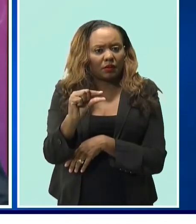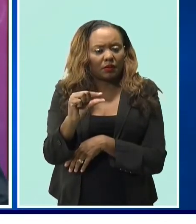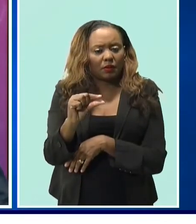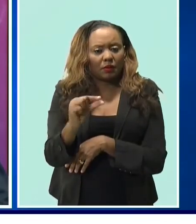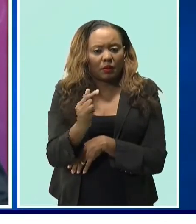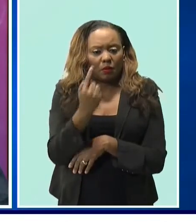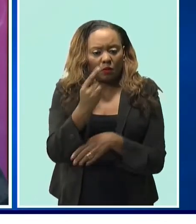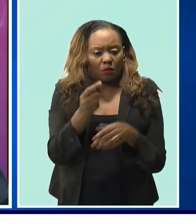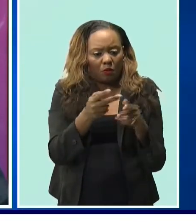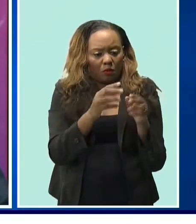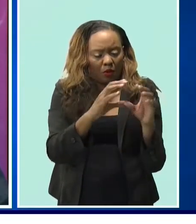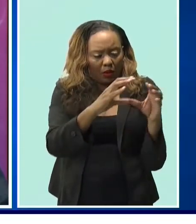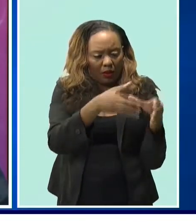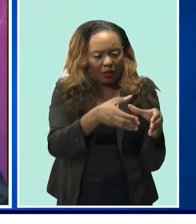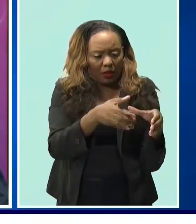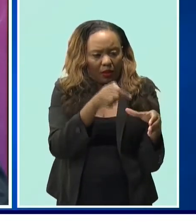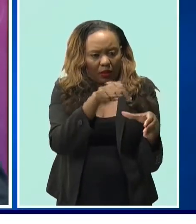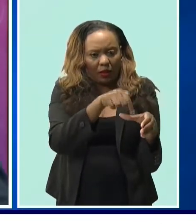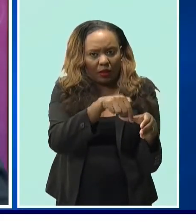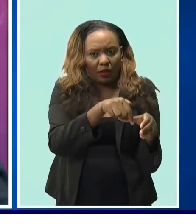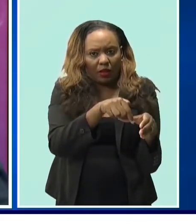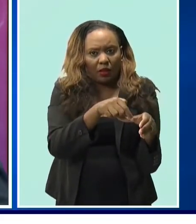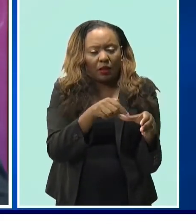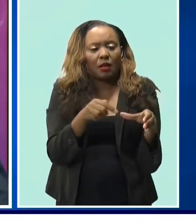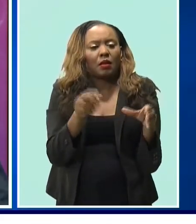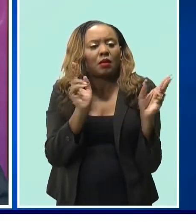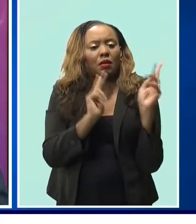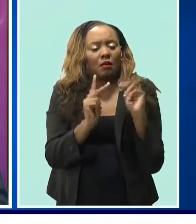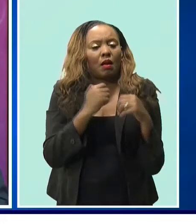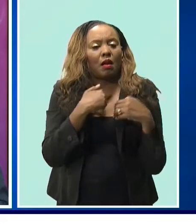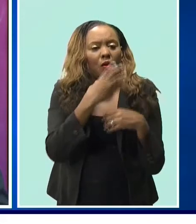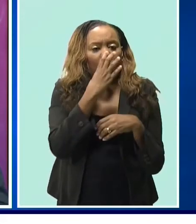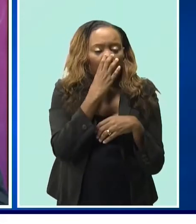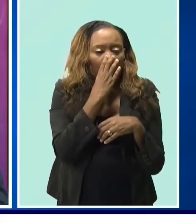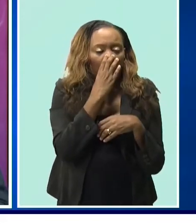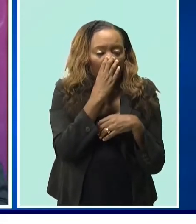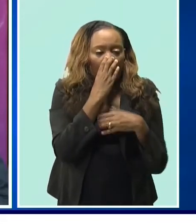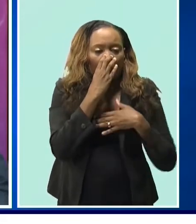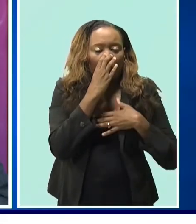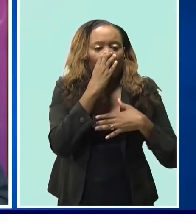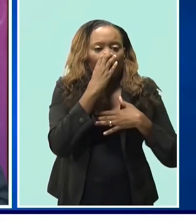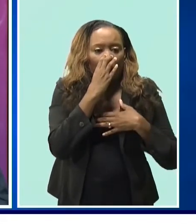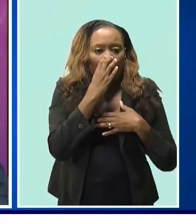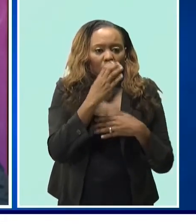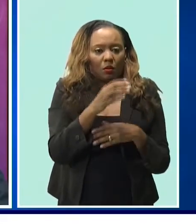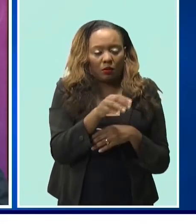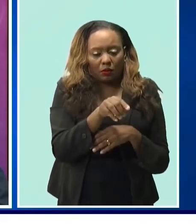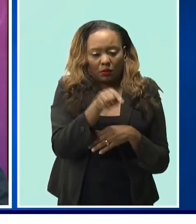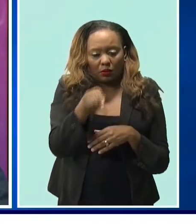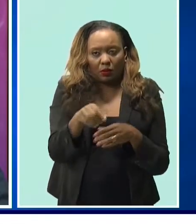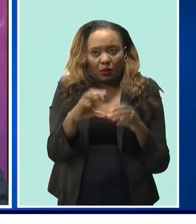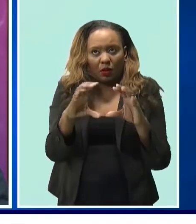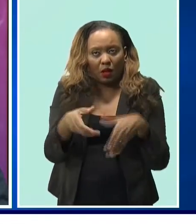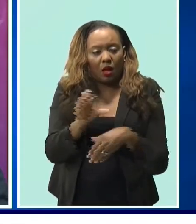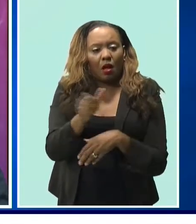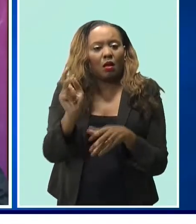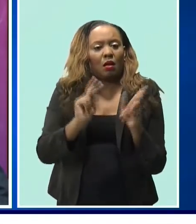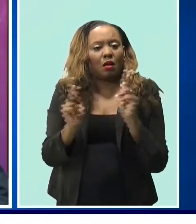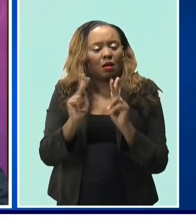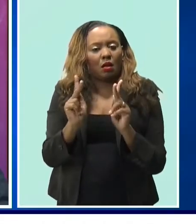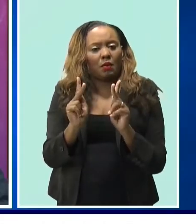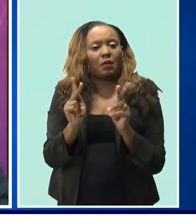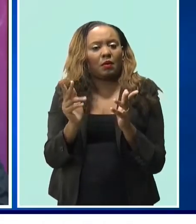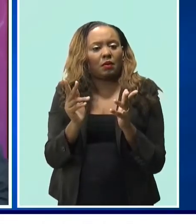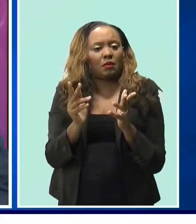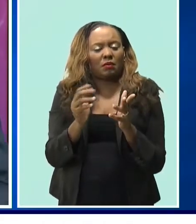people who are unwell but don't require ventilation. And then we have another section with people who are quite like me or you. What I want